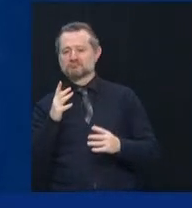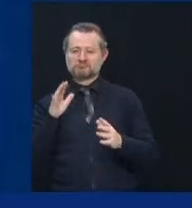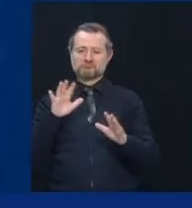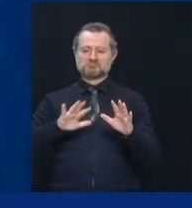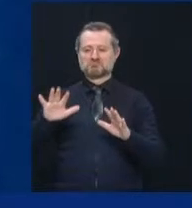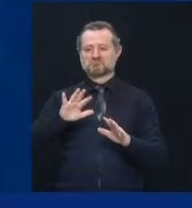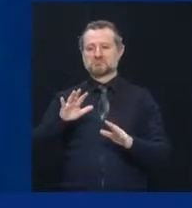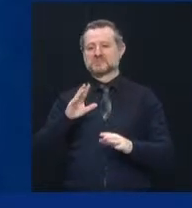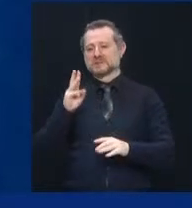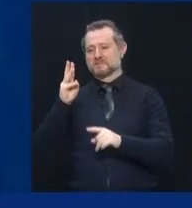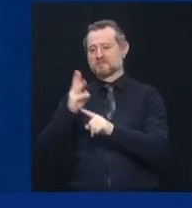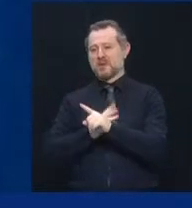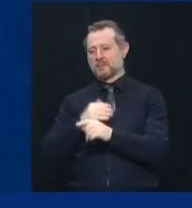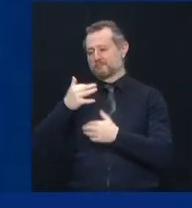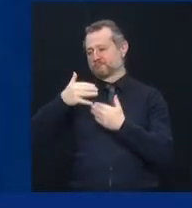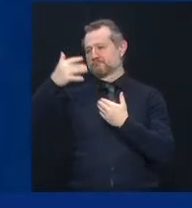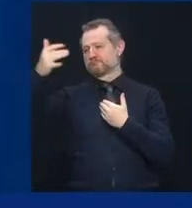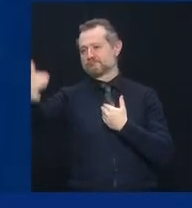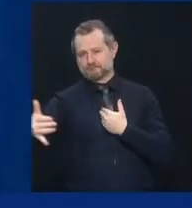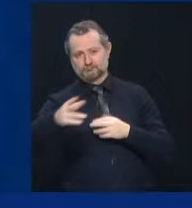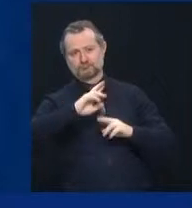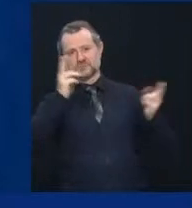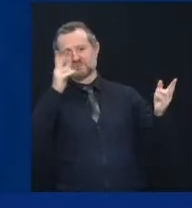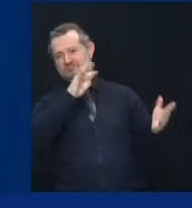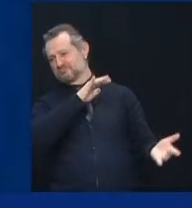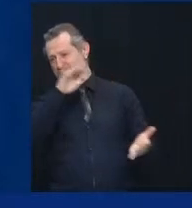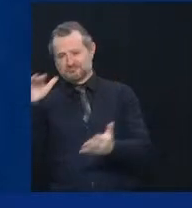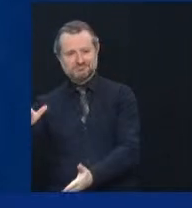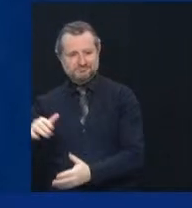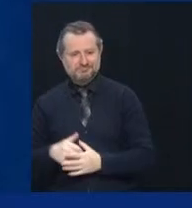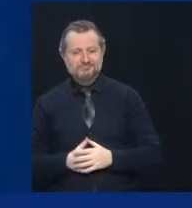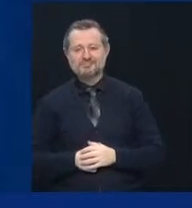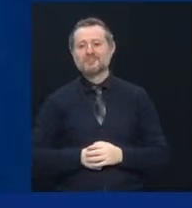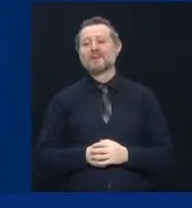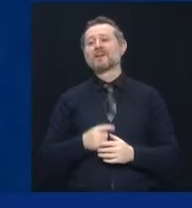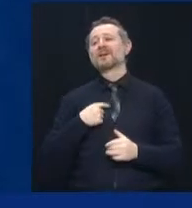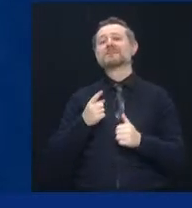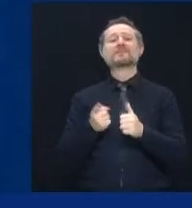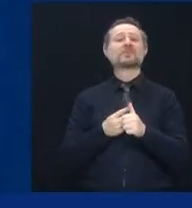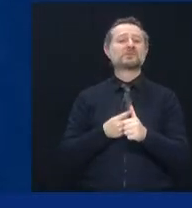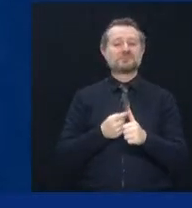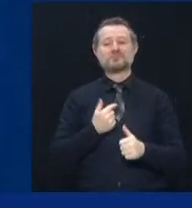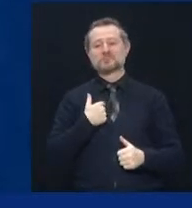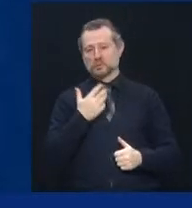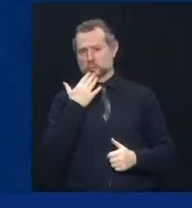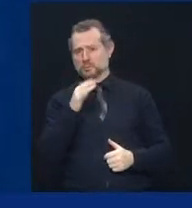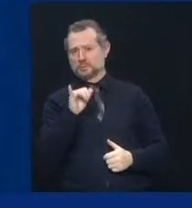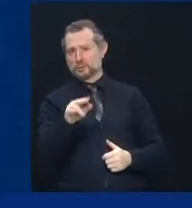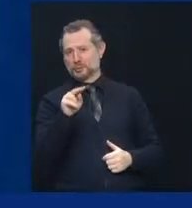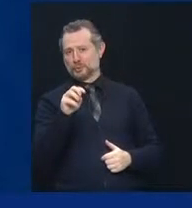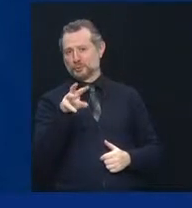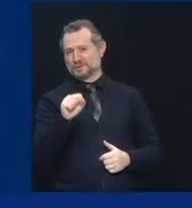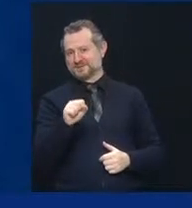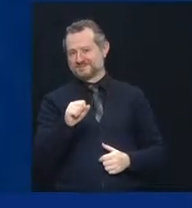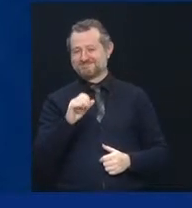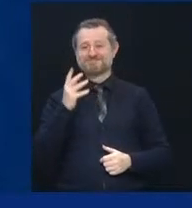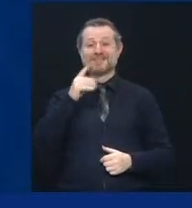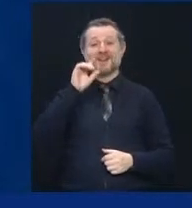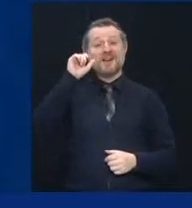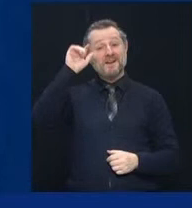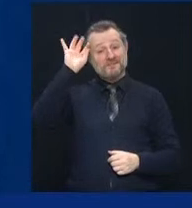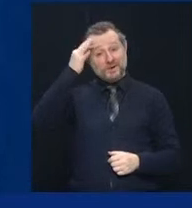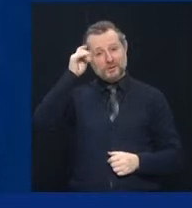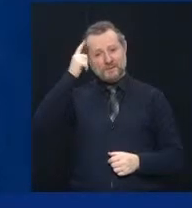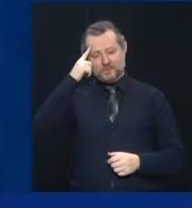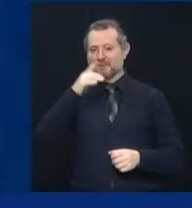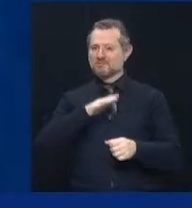months. So first, it was good news that the federal government is actually ordering enough vaccine, because that's